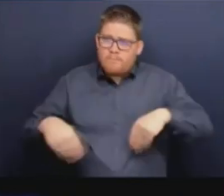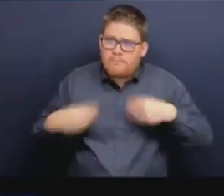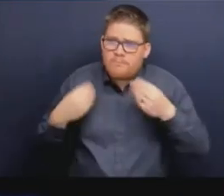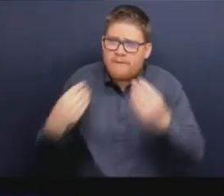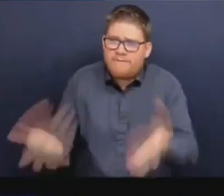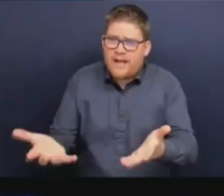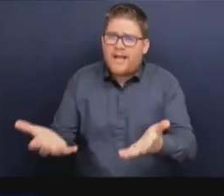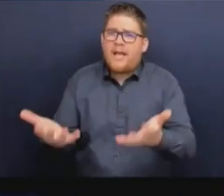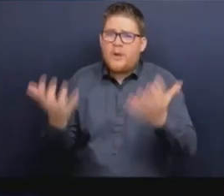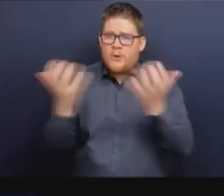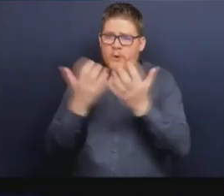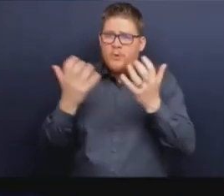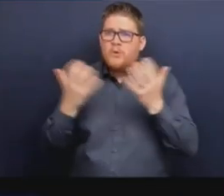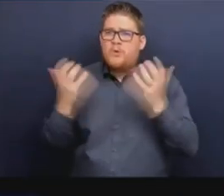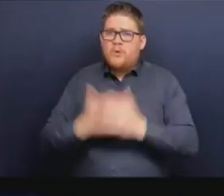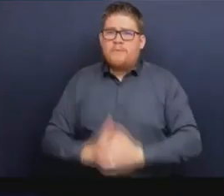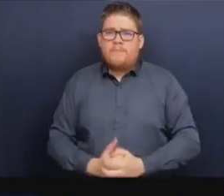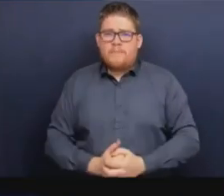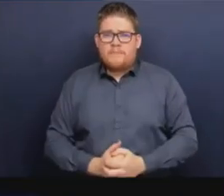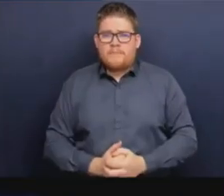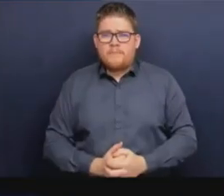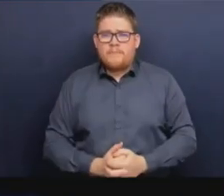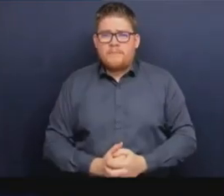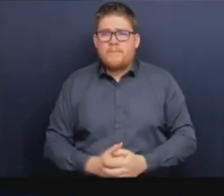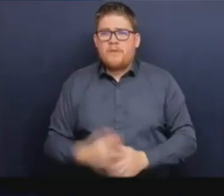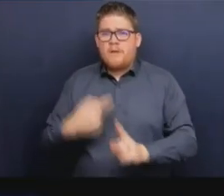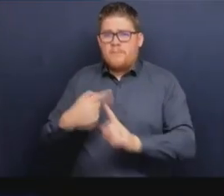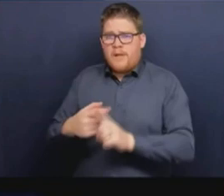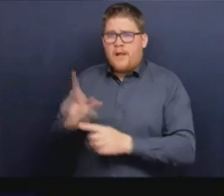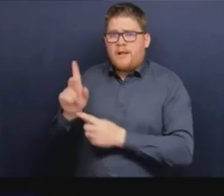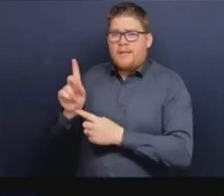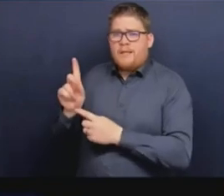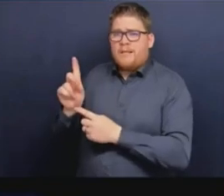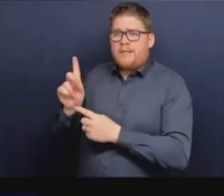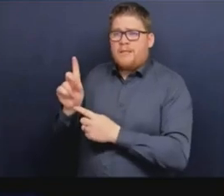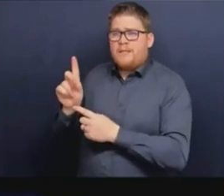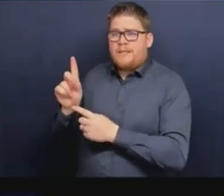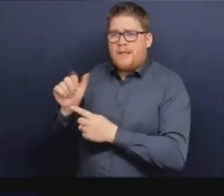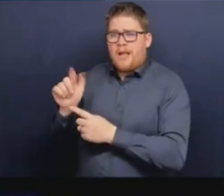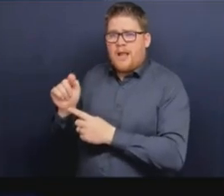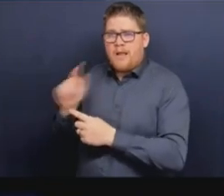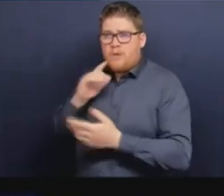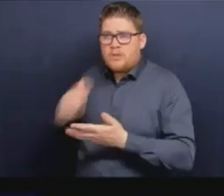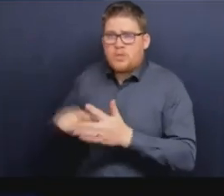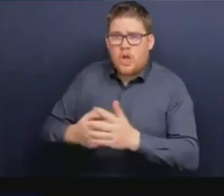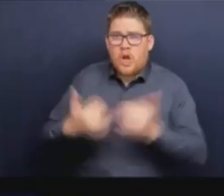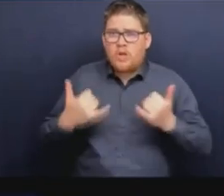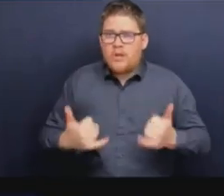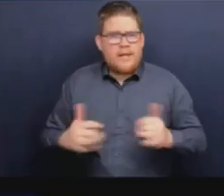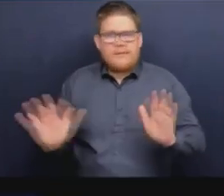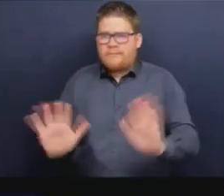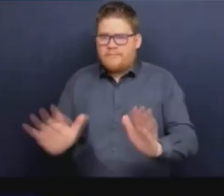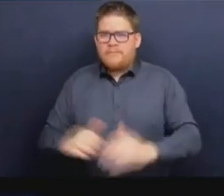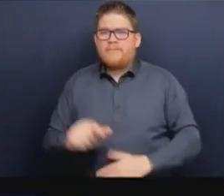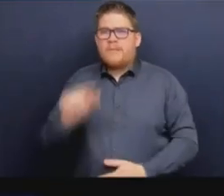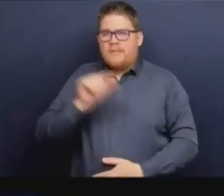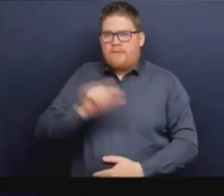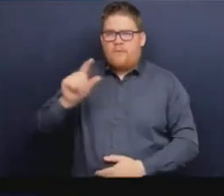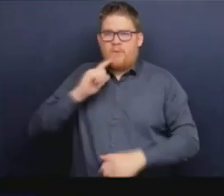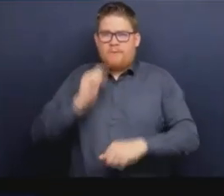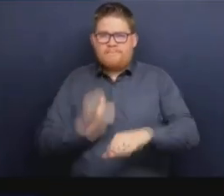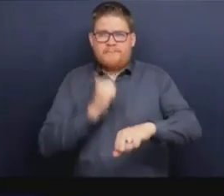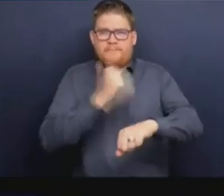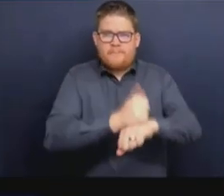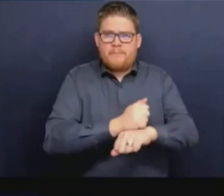today. Instead, it allows government to put in place a framework to collect the information in a way that is